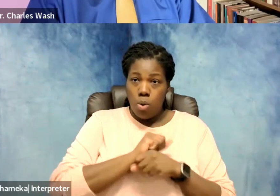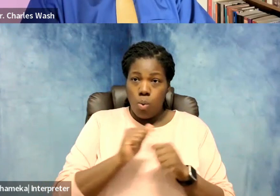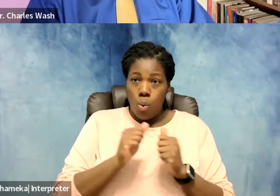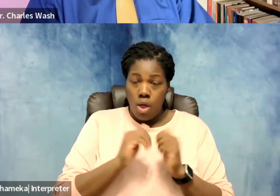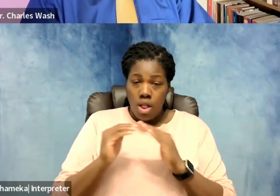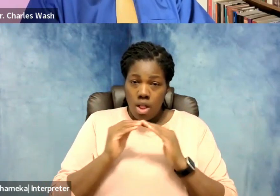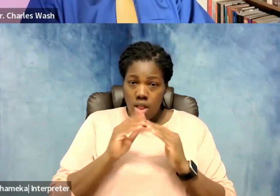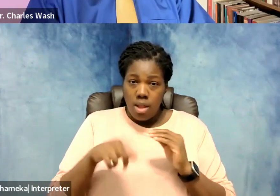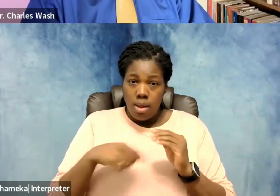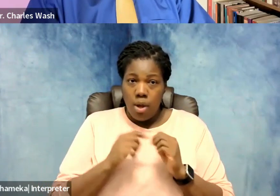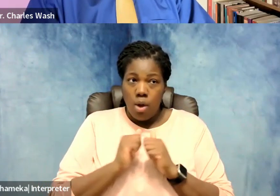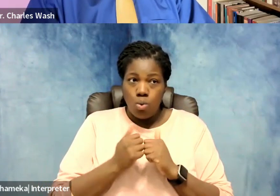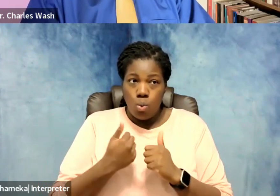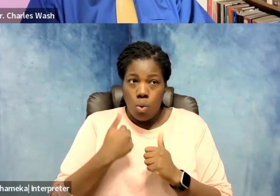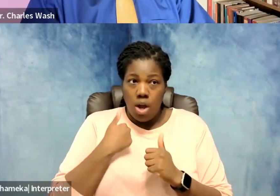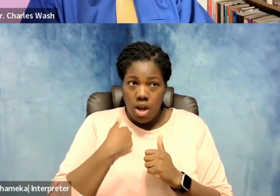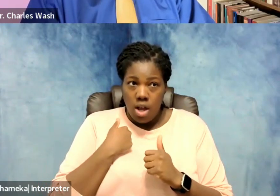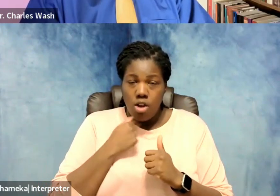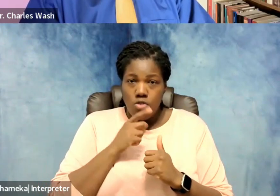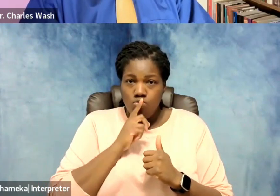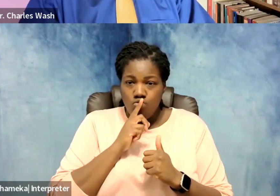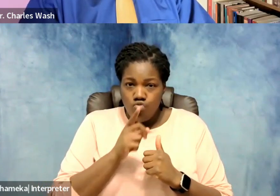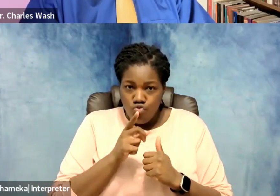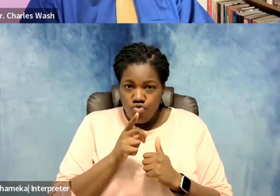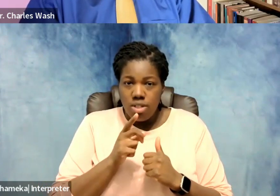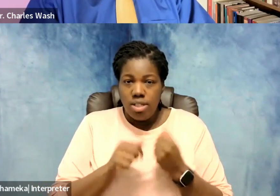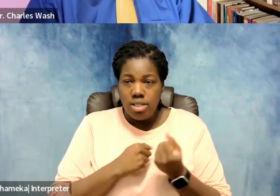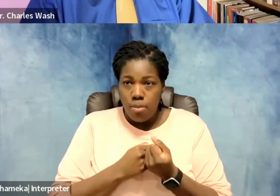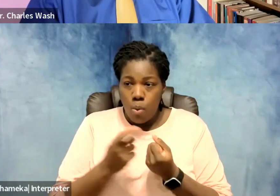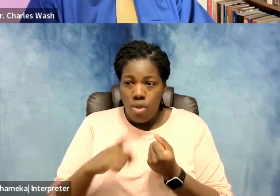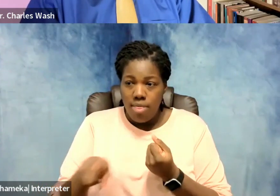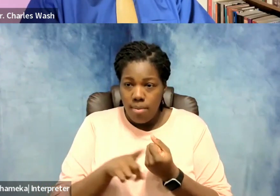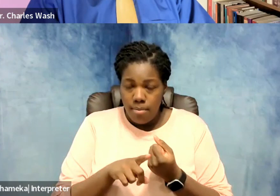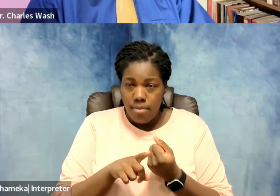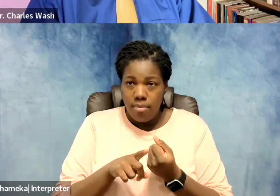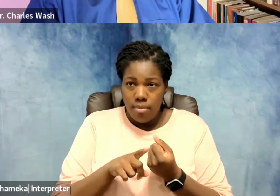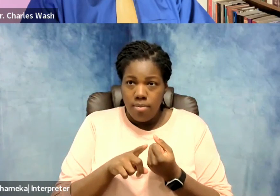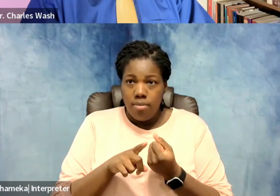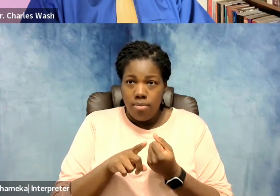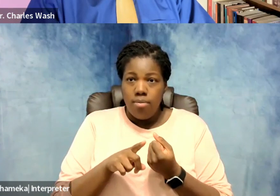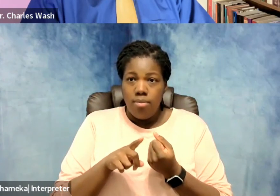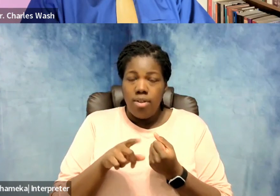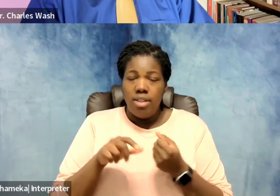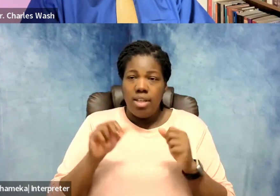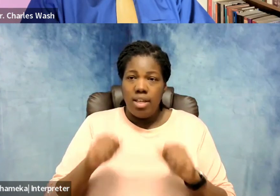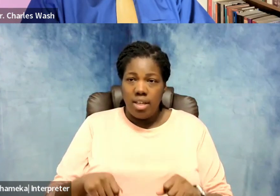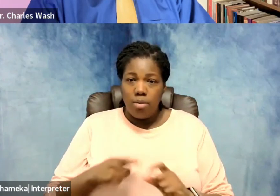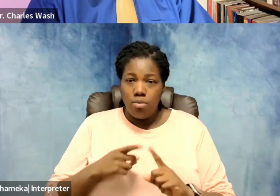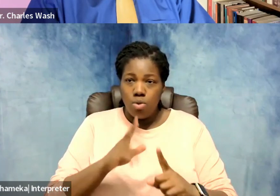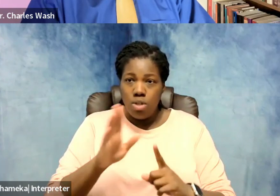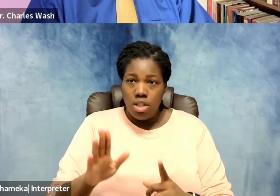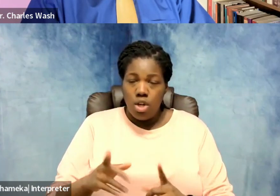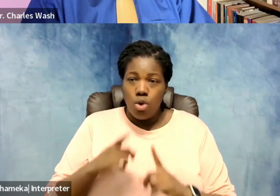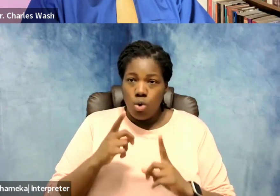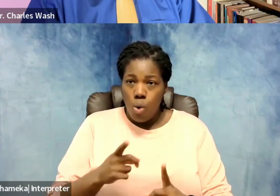colleagues, it's about how do I really enable and support them so that way they can pursue their career